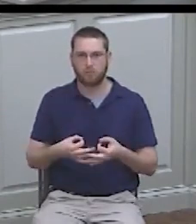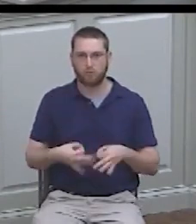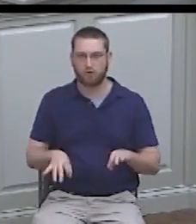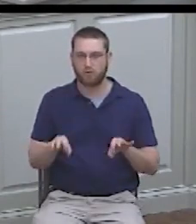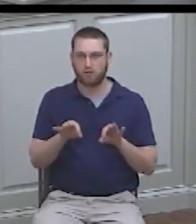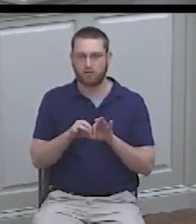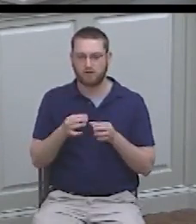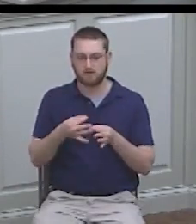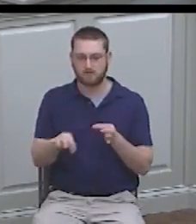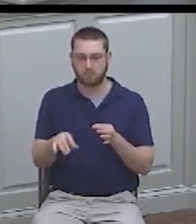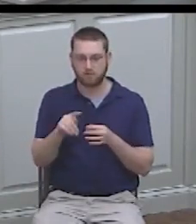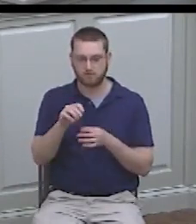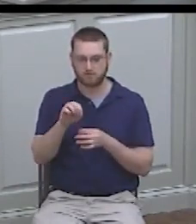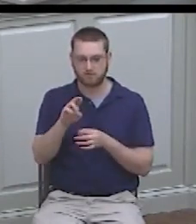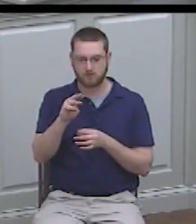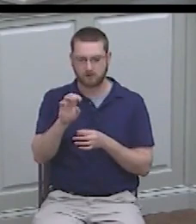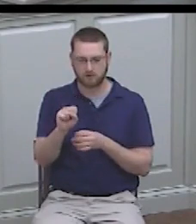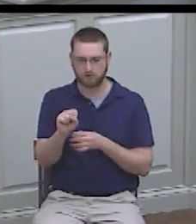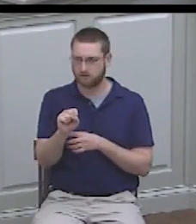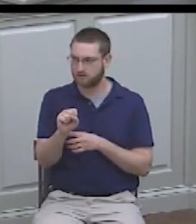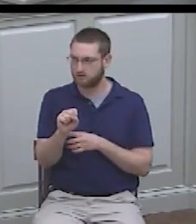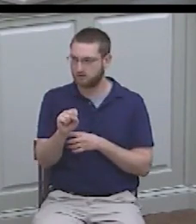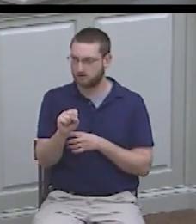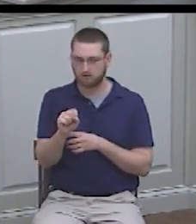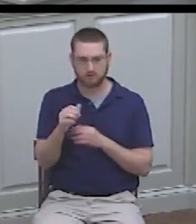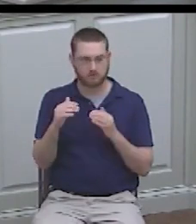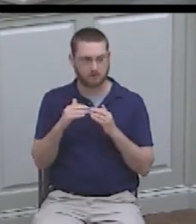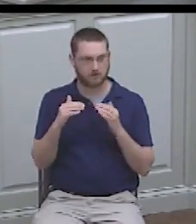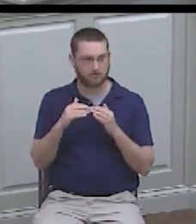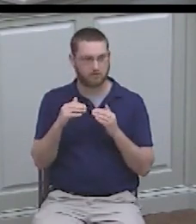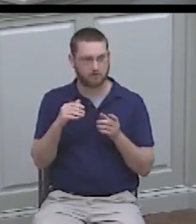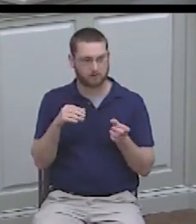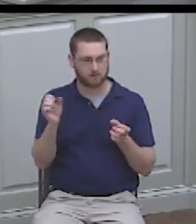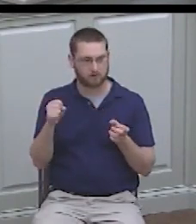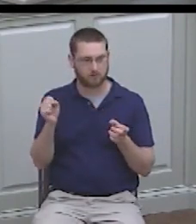in simple terms. Is that fair, Anthony? Yep.